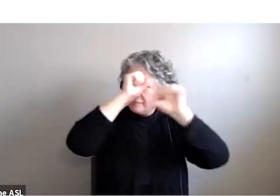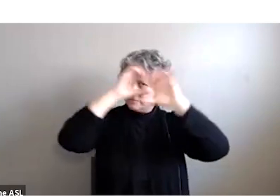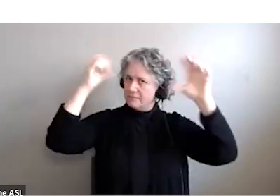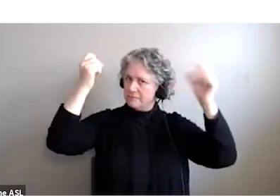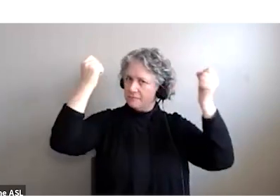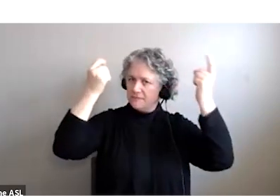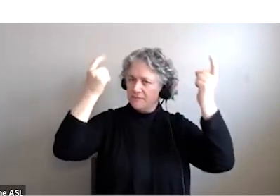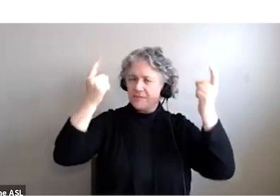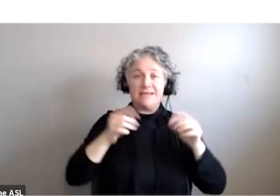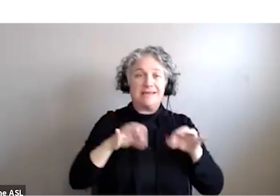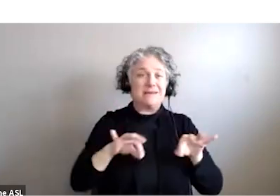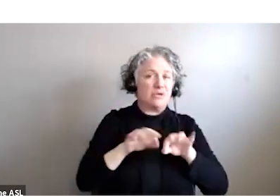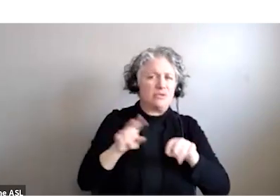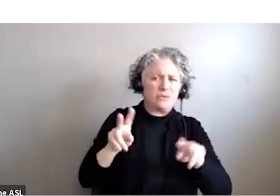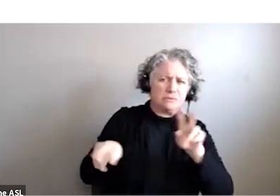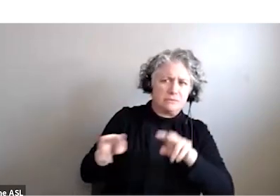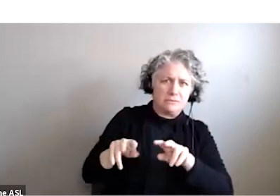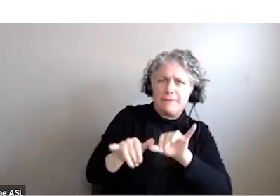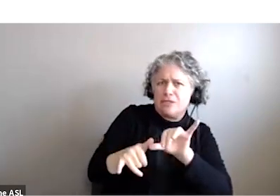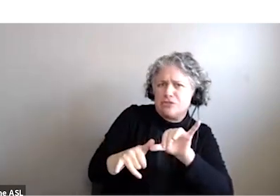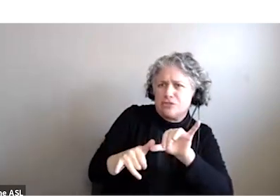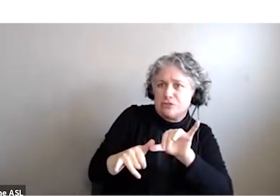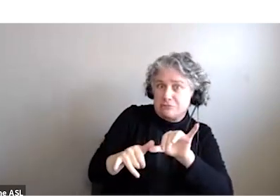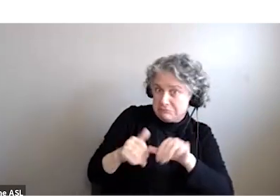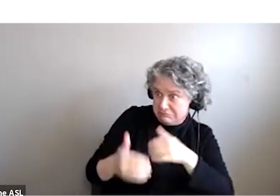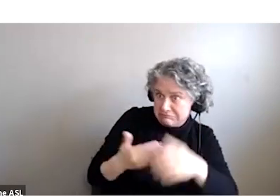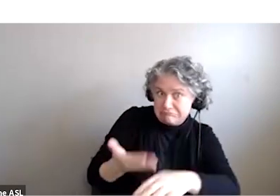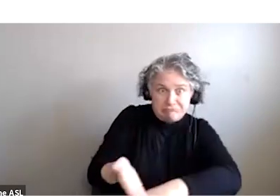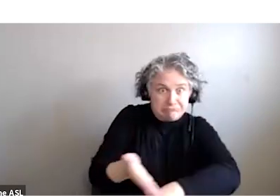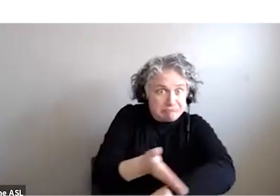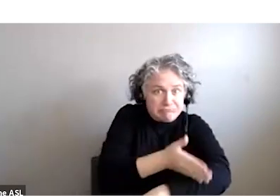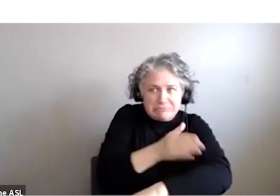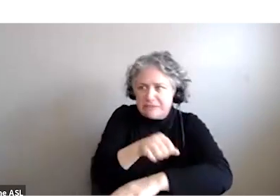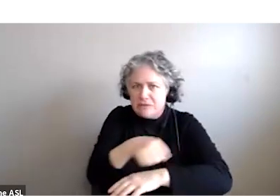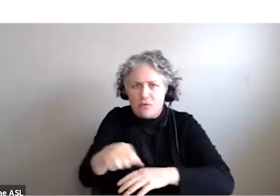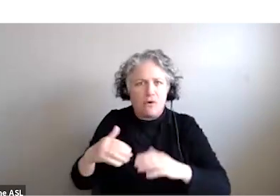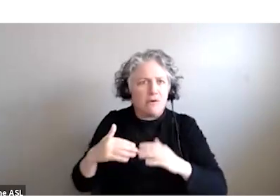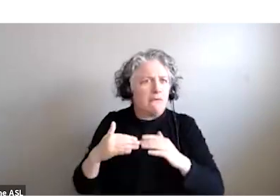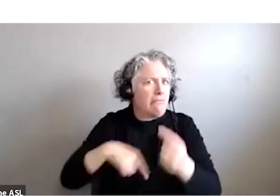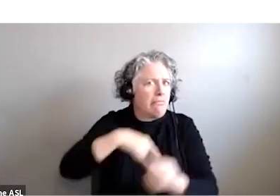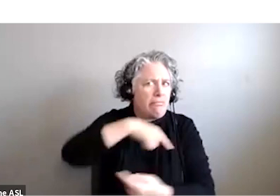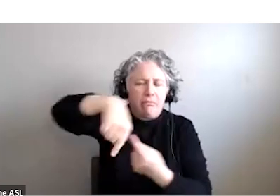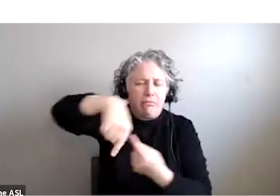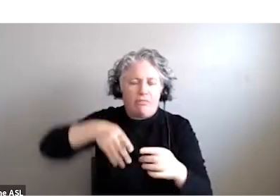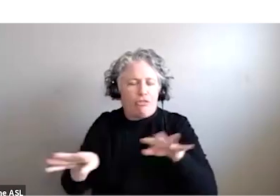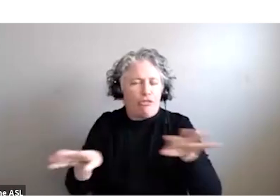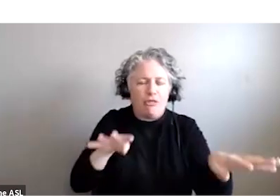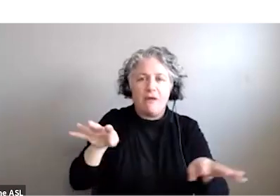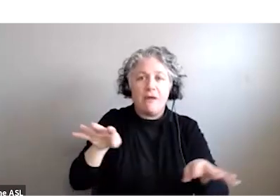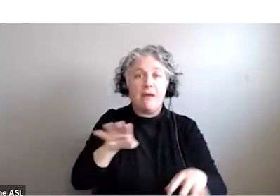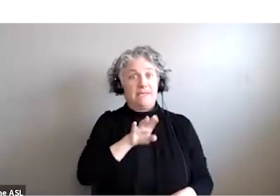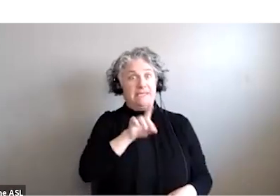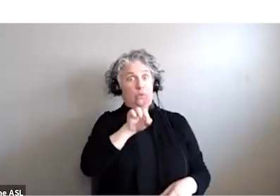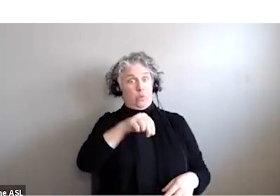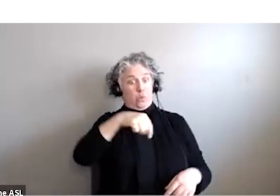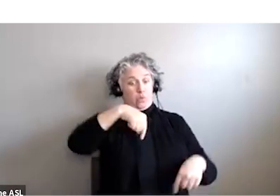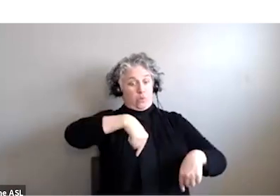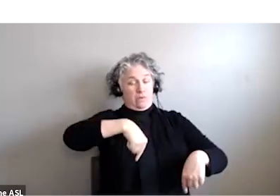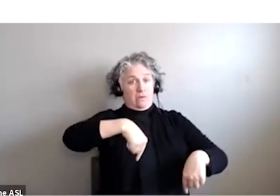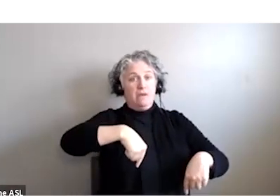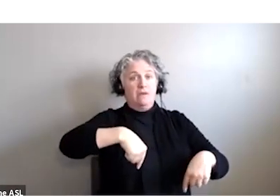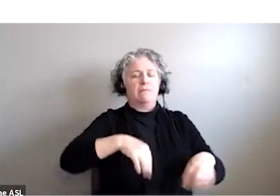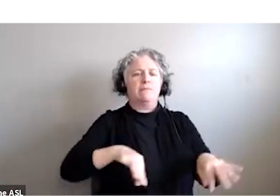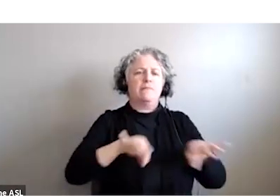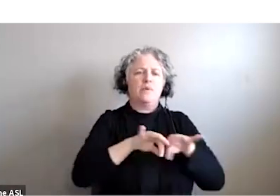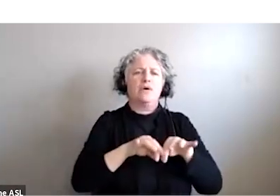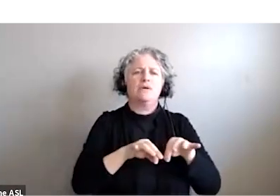measure what you're doing so that you can show progress. And we found that at BDO, it's especially important to demonstrate that progress